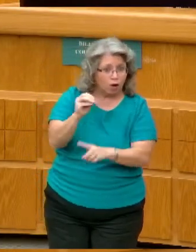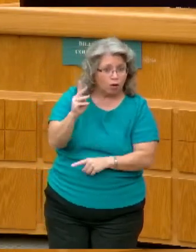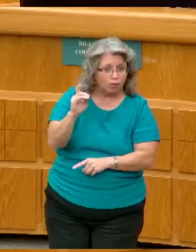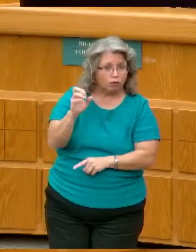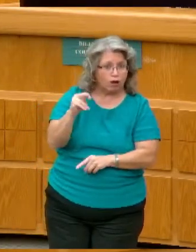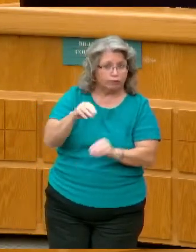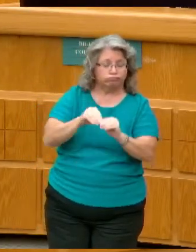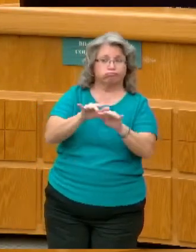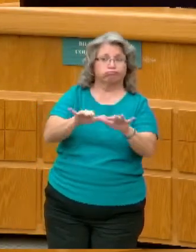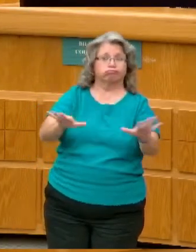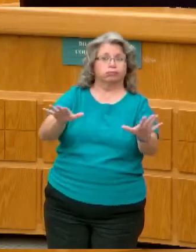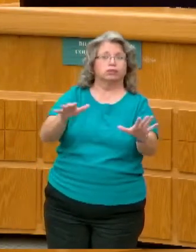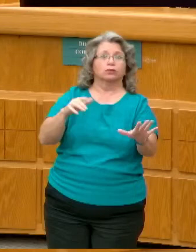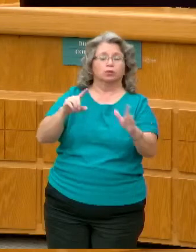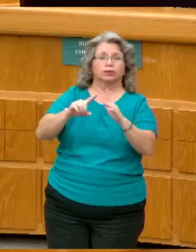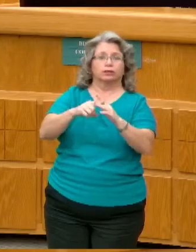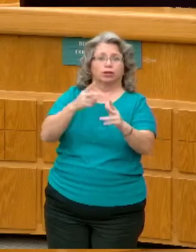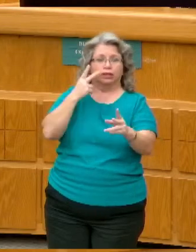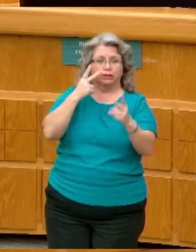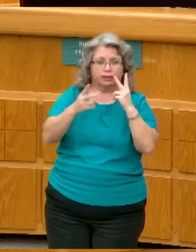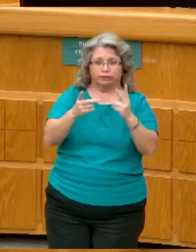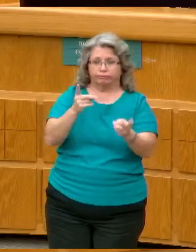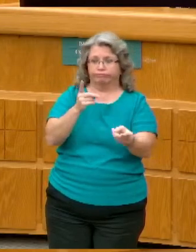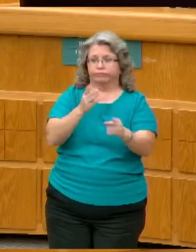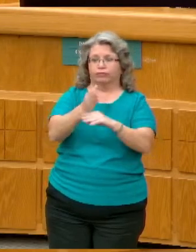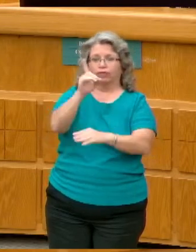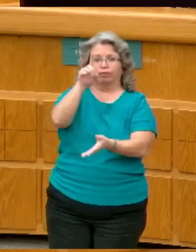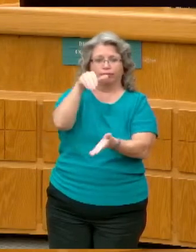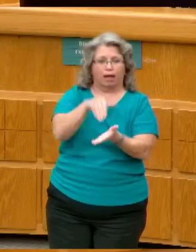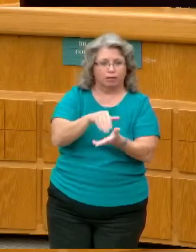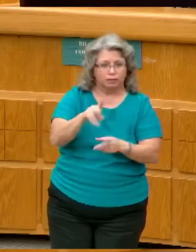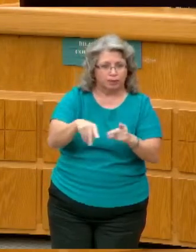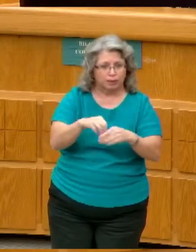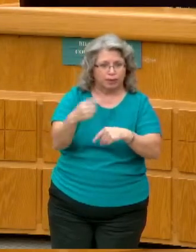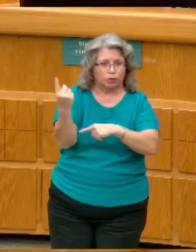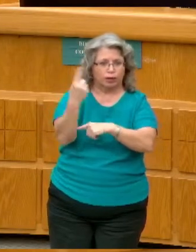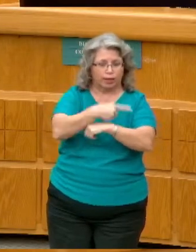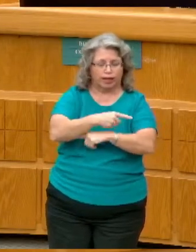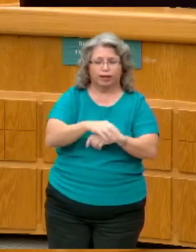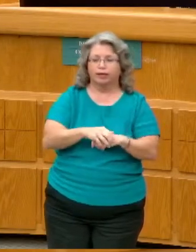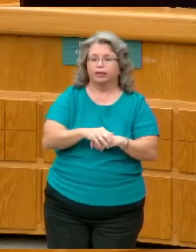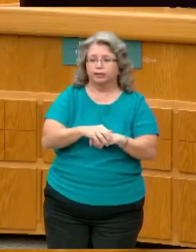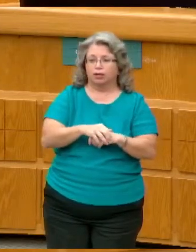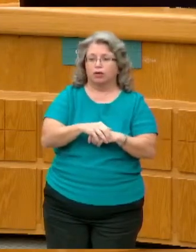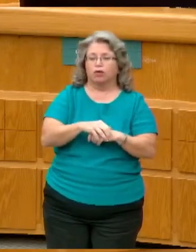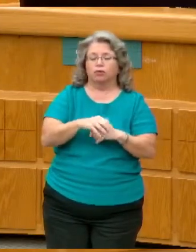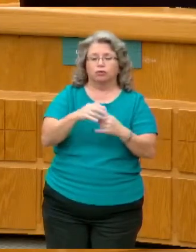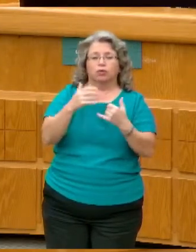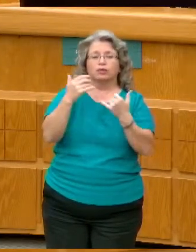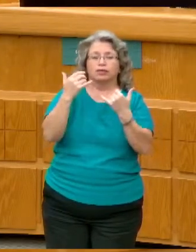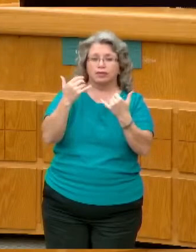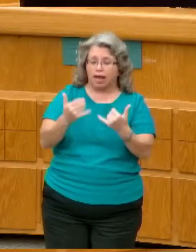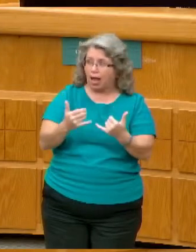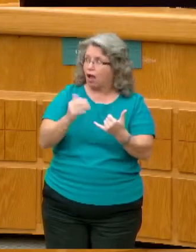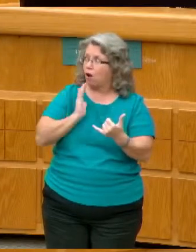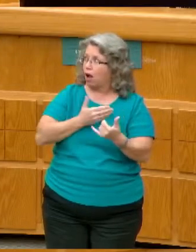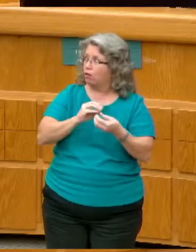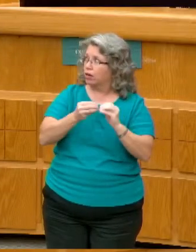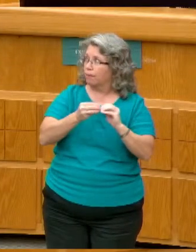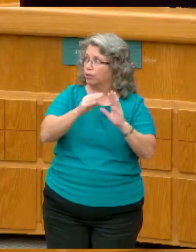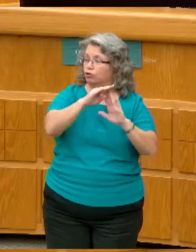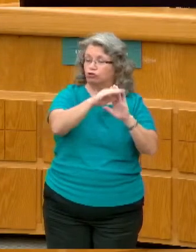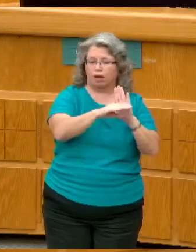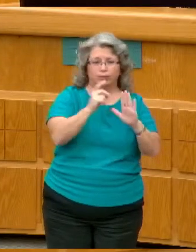of people coming through our drive-through in one day. And so the number coming through our drive-through has dropped. If you can see on the top where it says